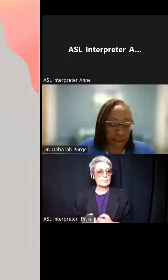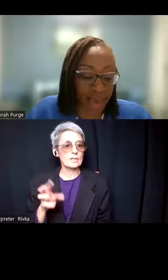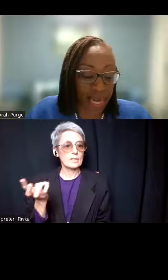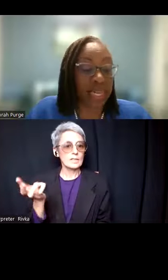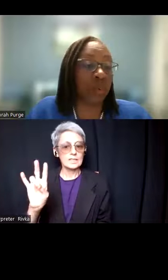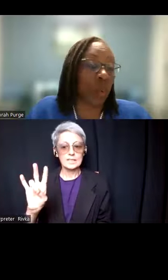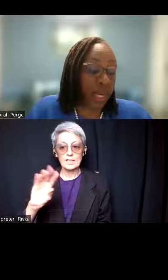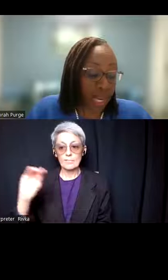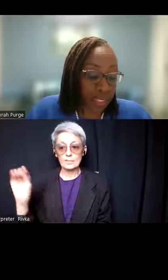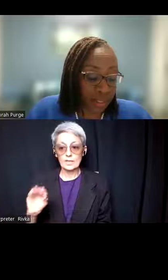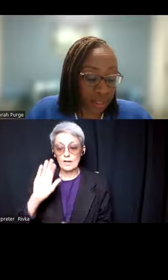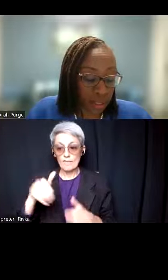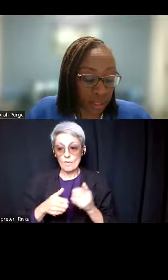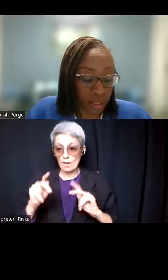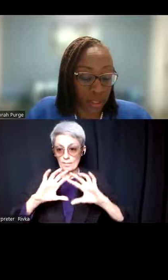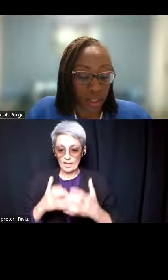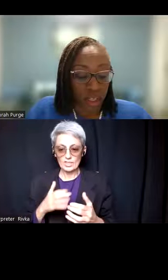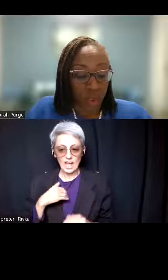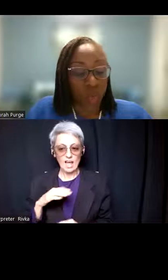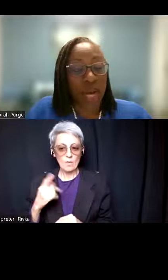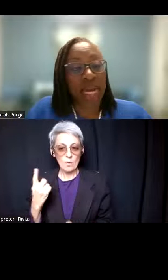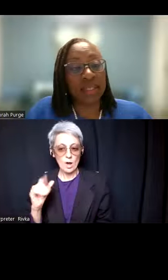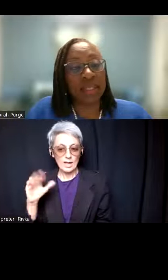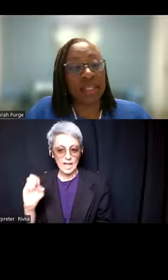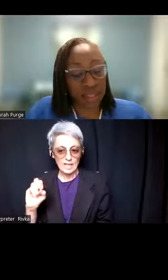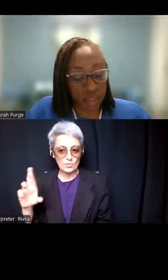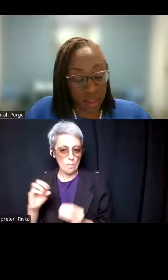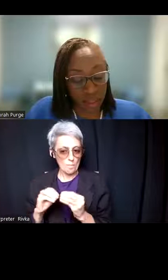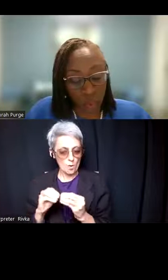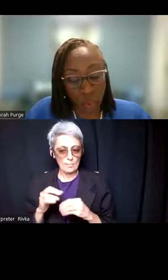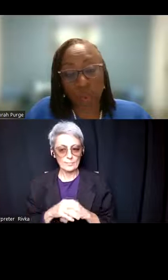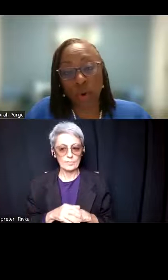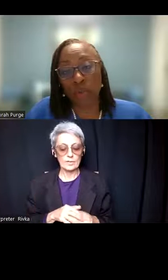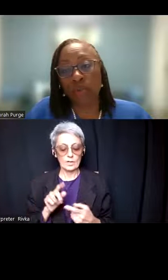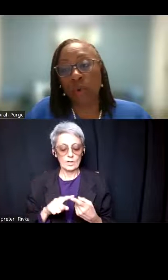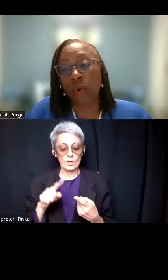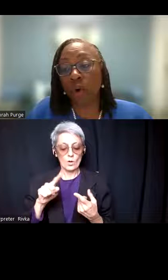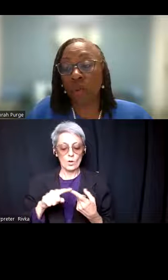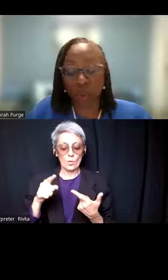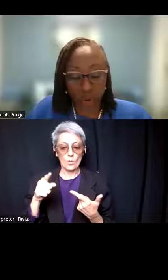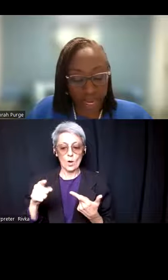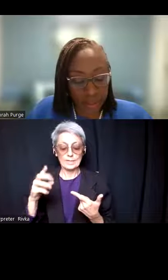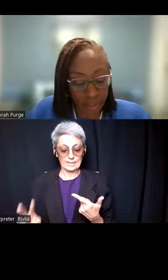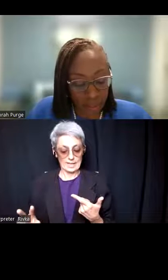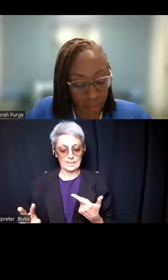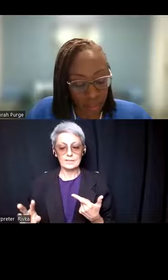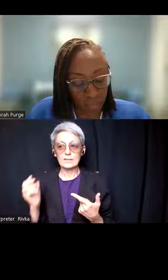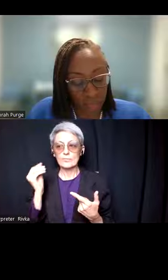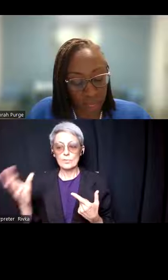population have at least one ACE. 1 in 6 will report 4 or more